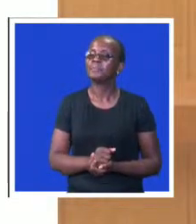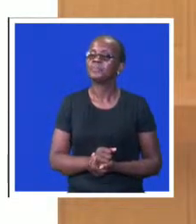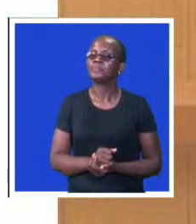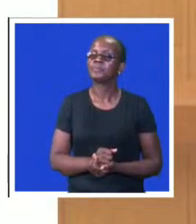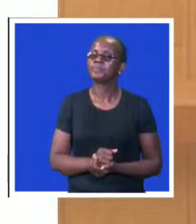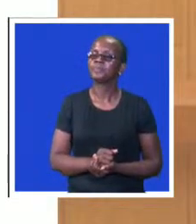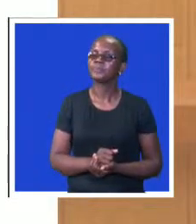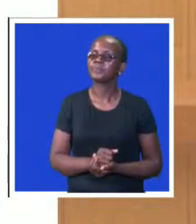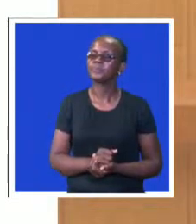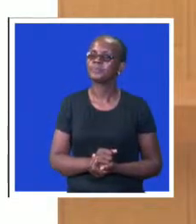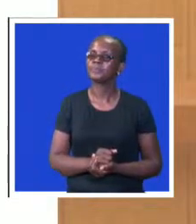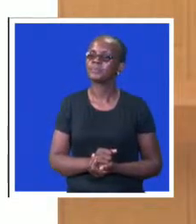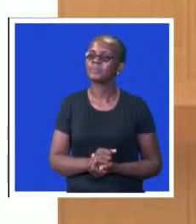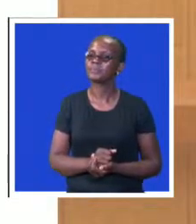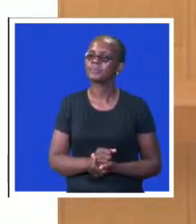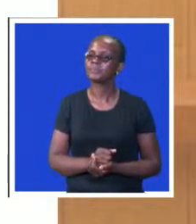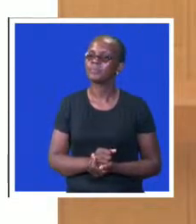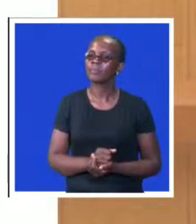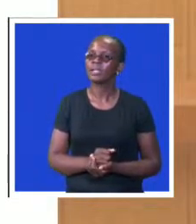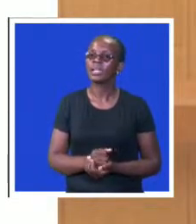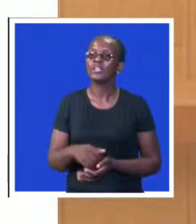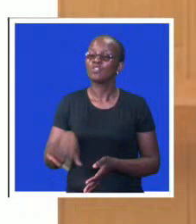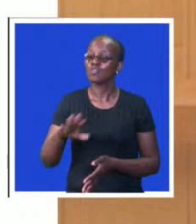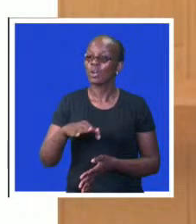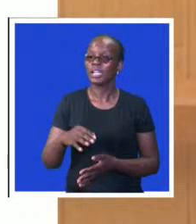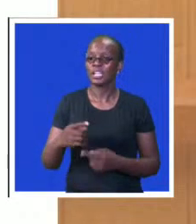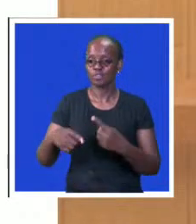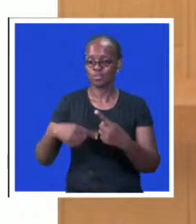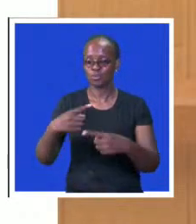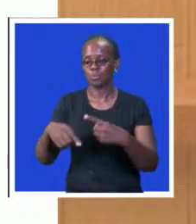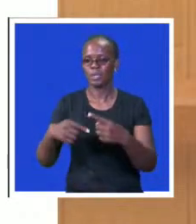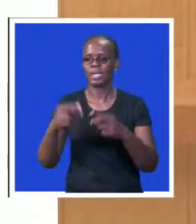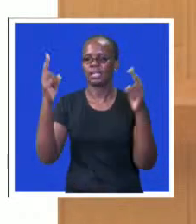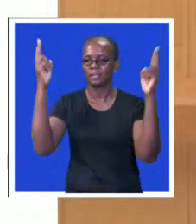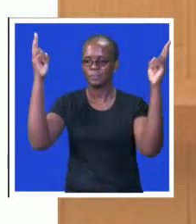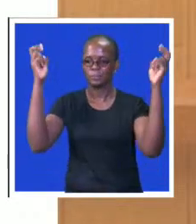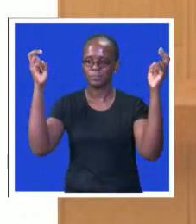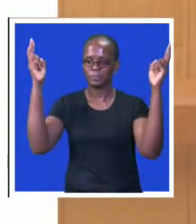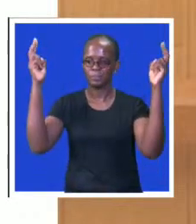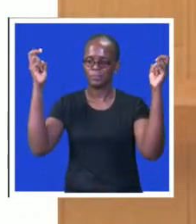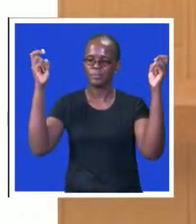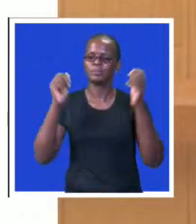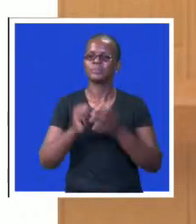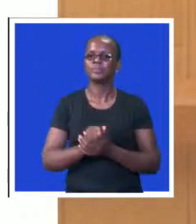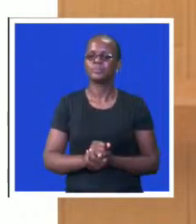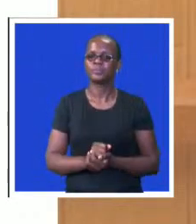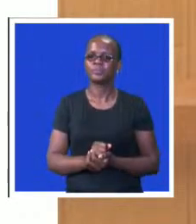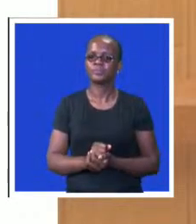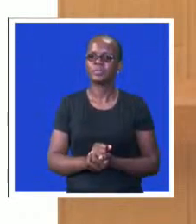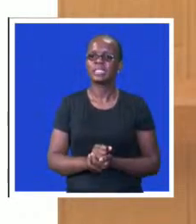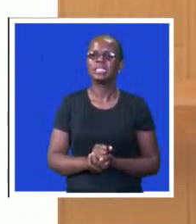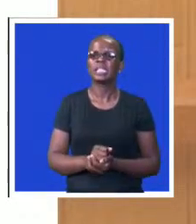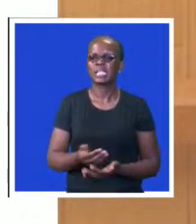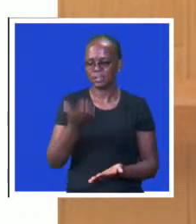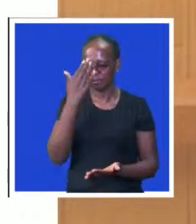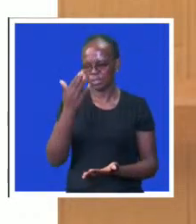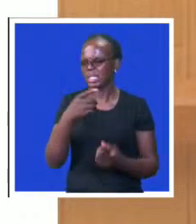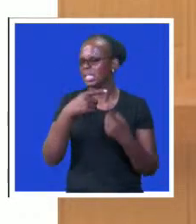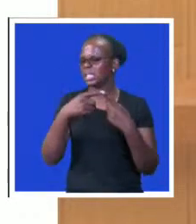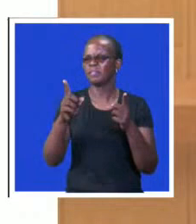Dear Lena, as we were continuing with the lesson, we have learned different